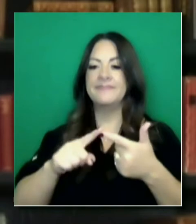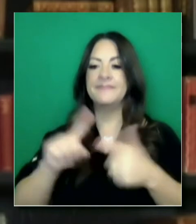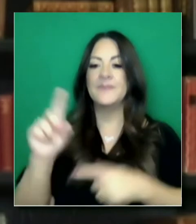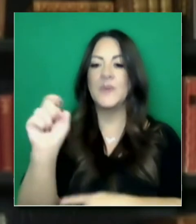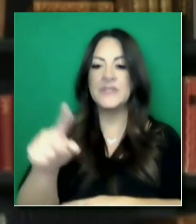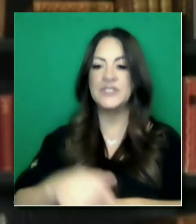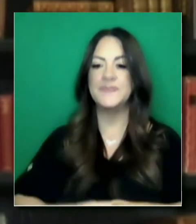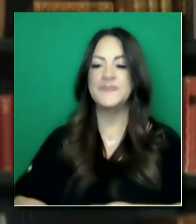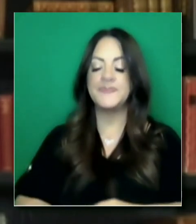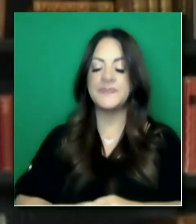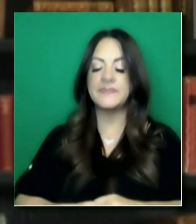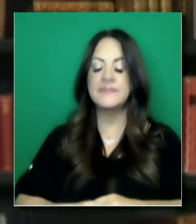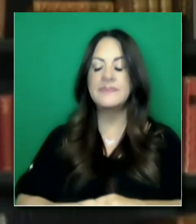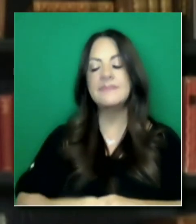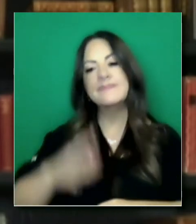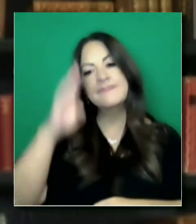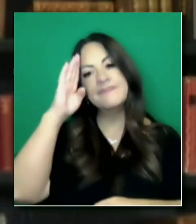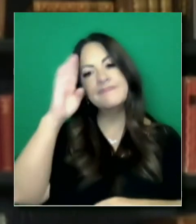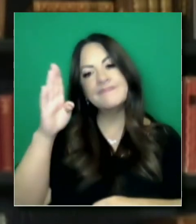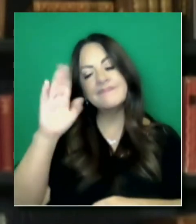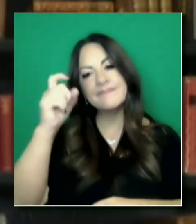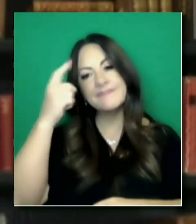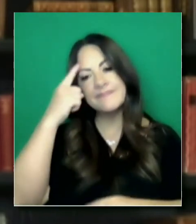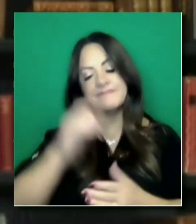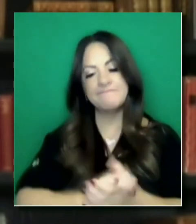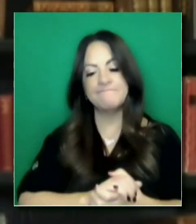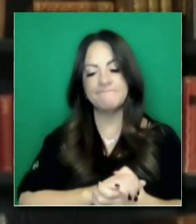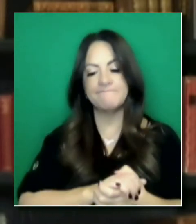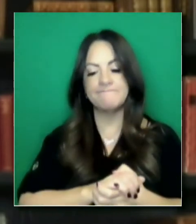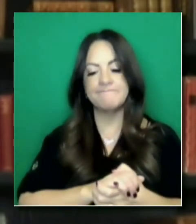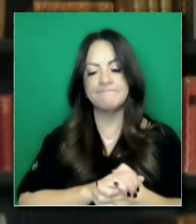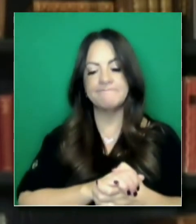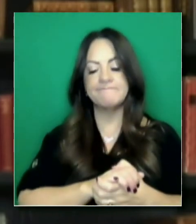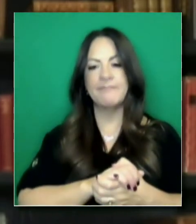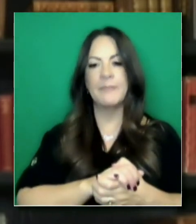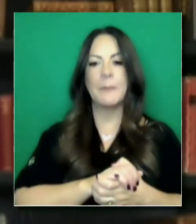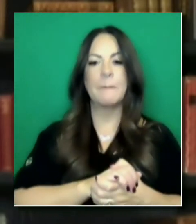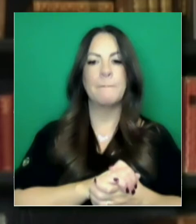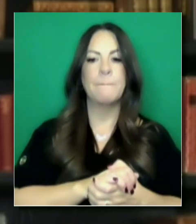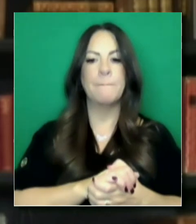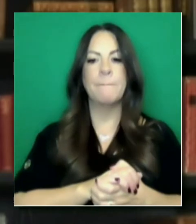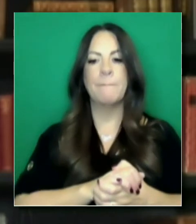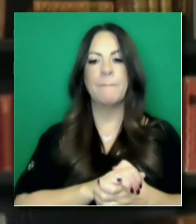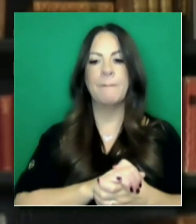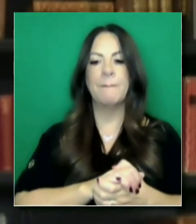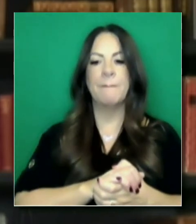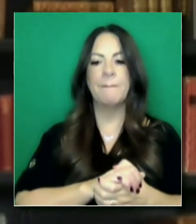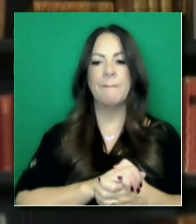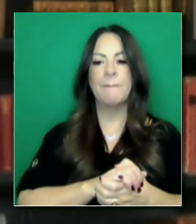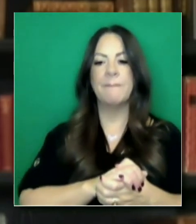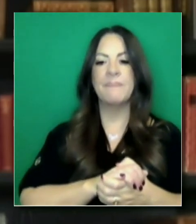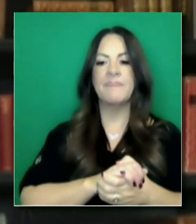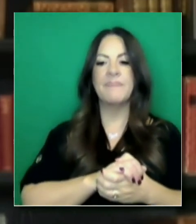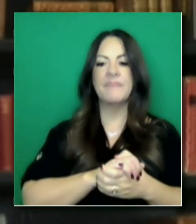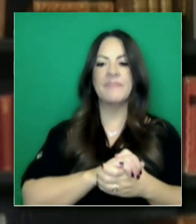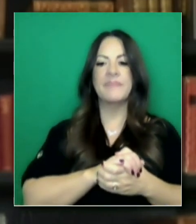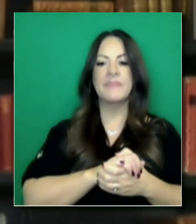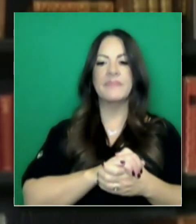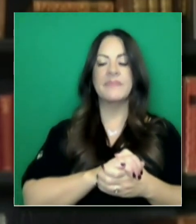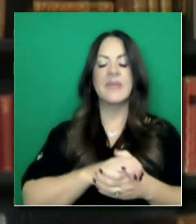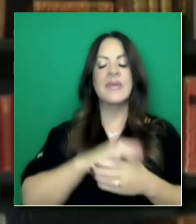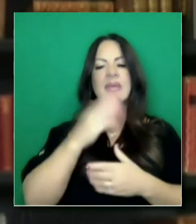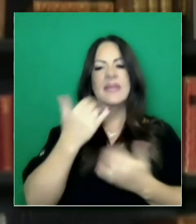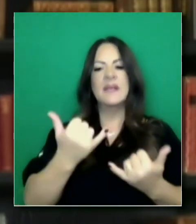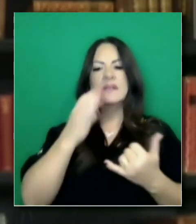Hi, thank you for taking our question, Governor. In regards to, again, getting those